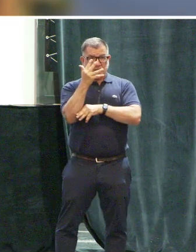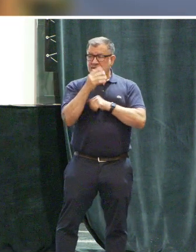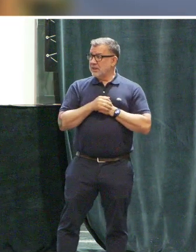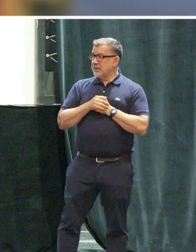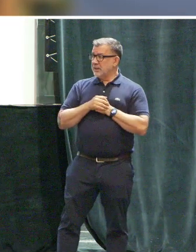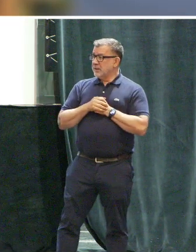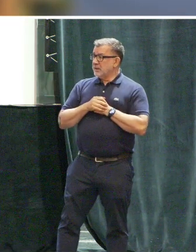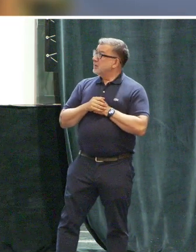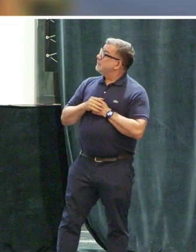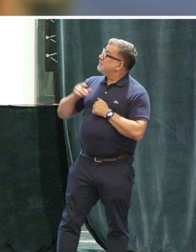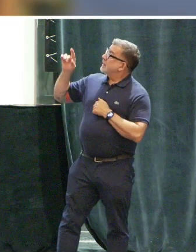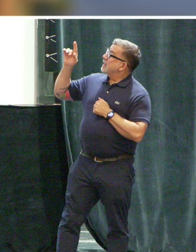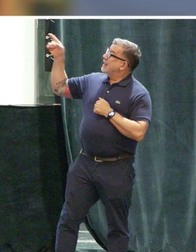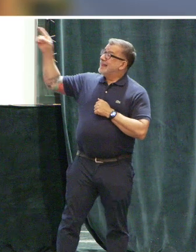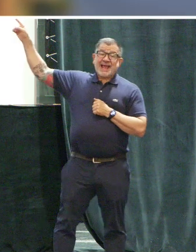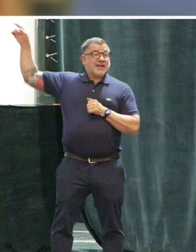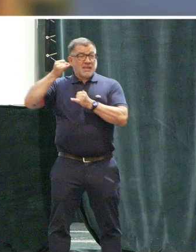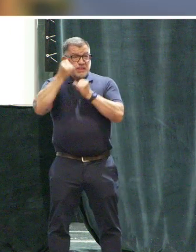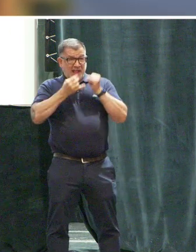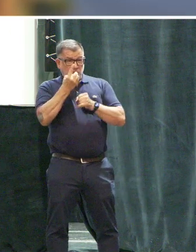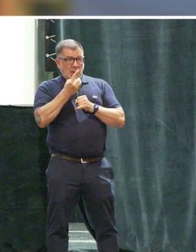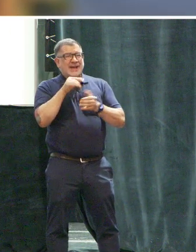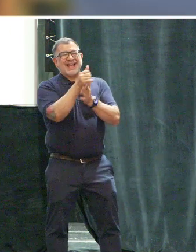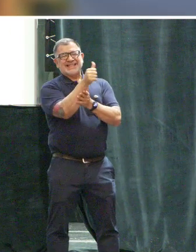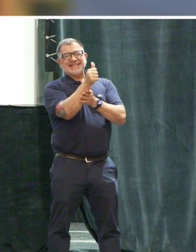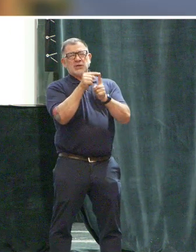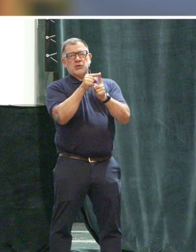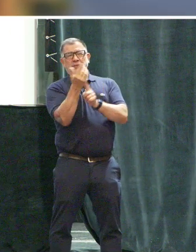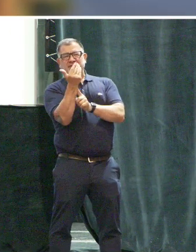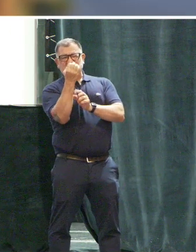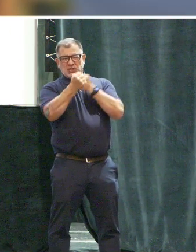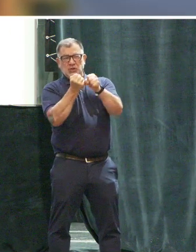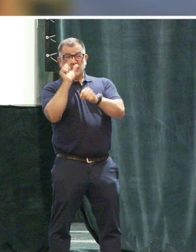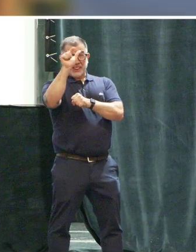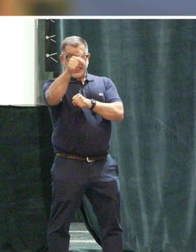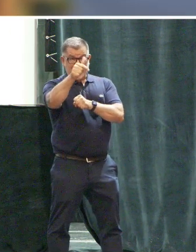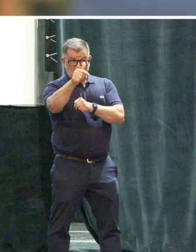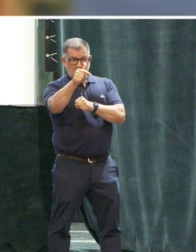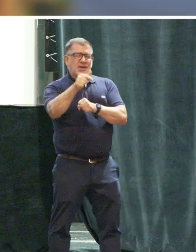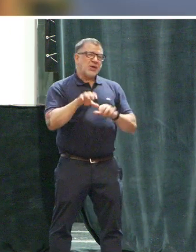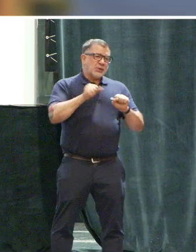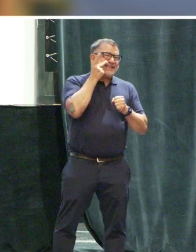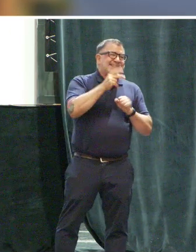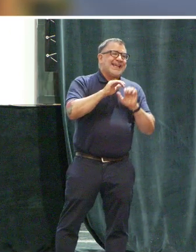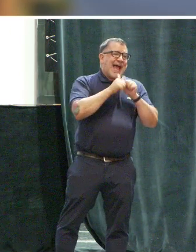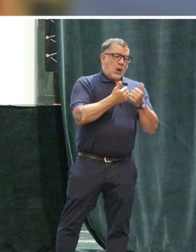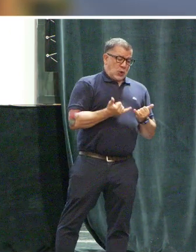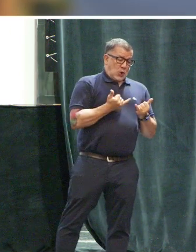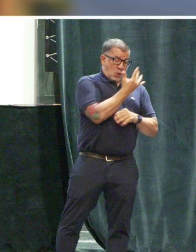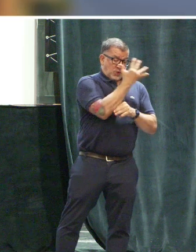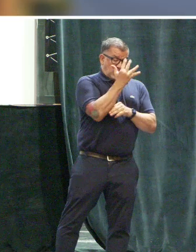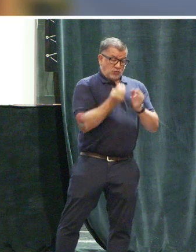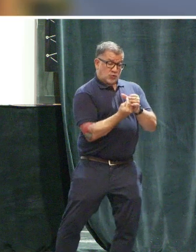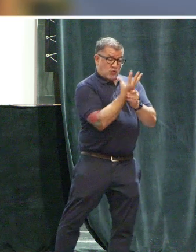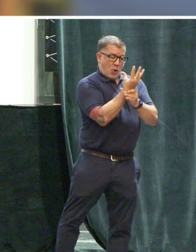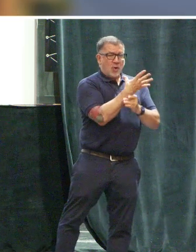to 15 years from the completion of construction. And so you can see how the trees grow, the existing trees grow as well. We have one of these for each of the